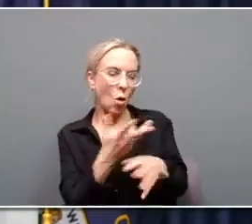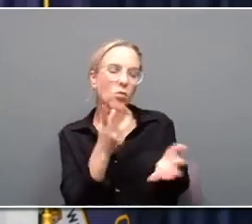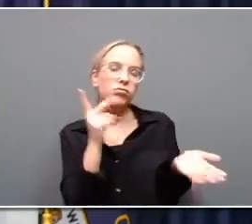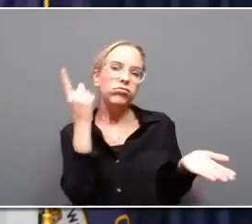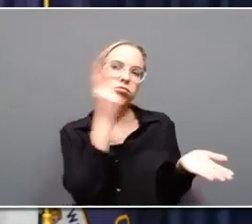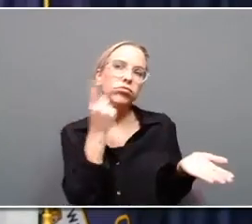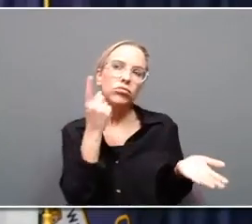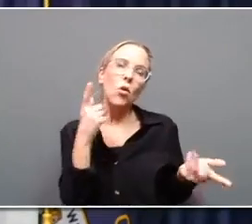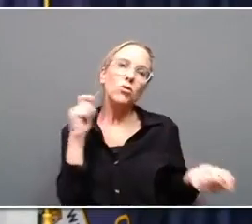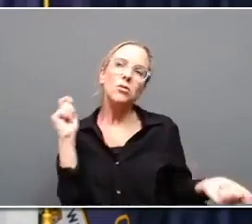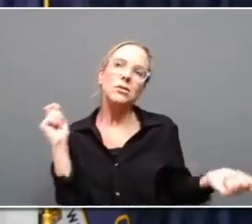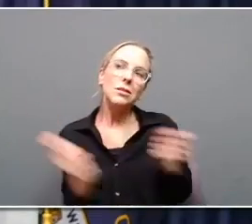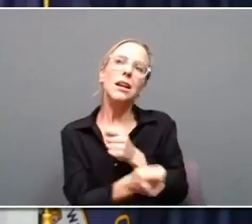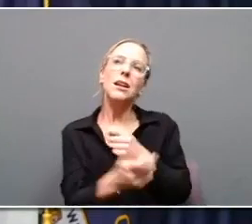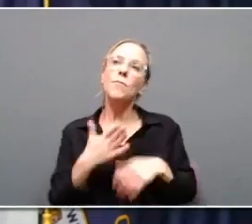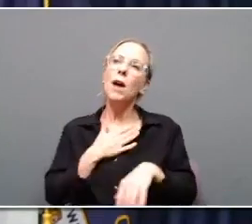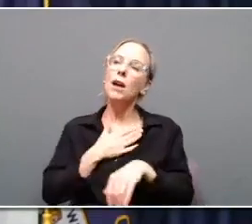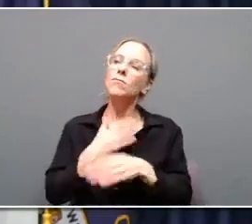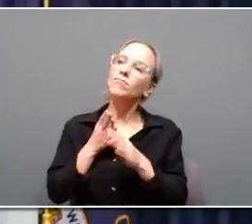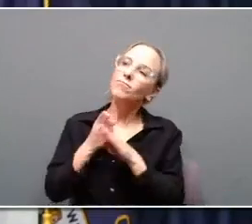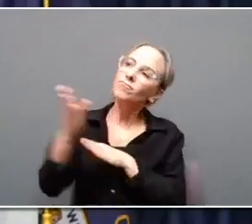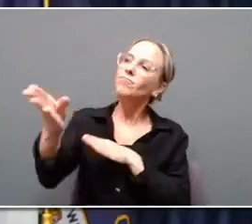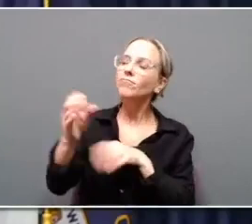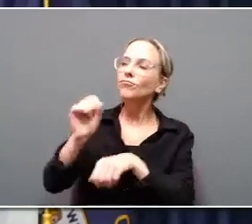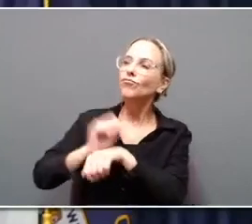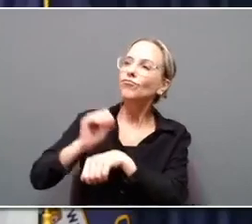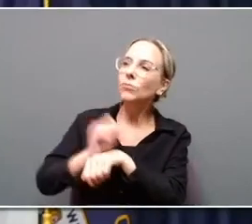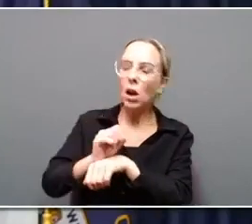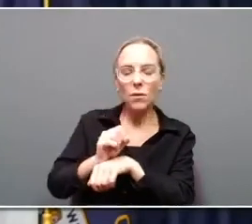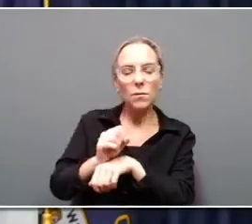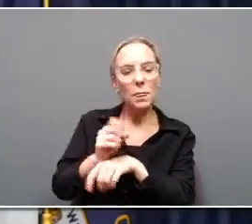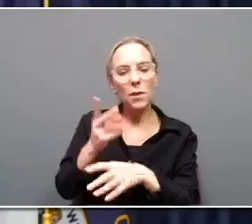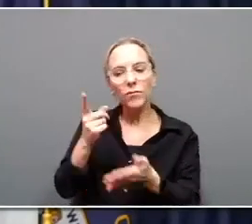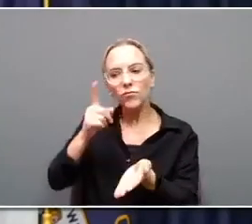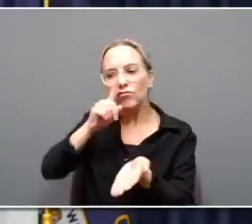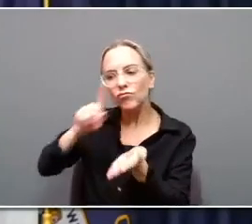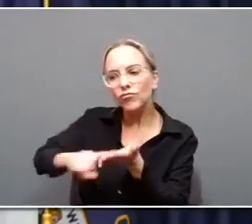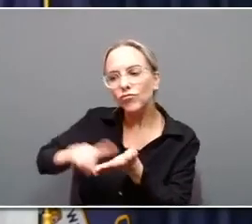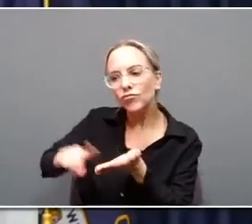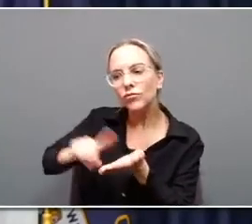registered apprenticeship program. You can visit